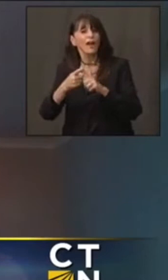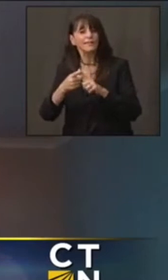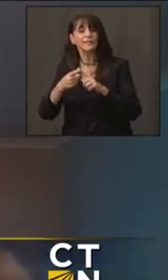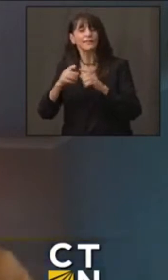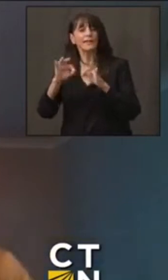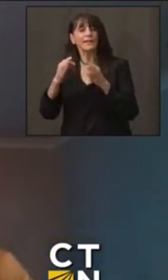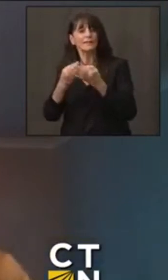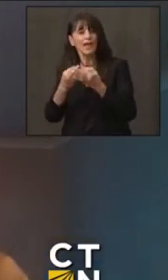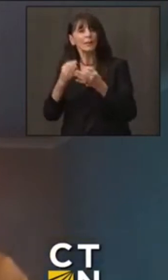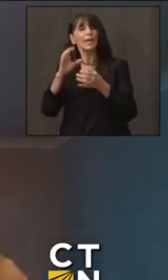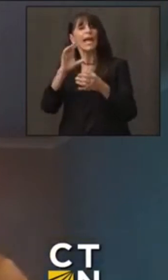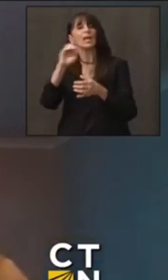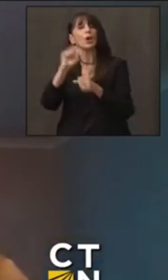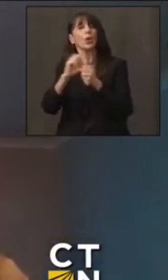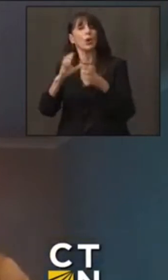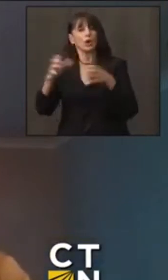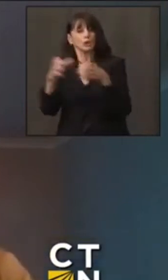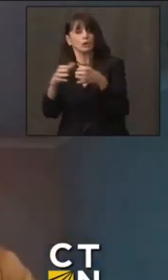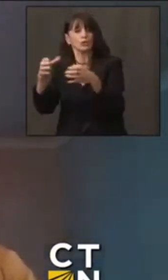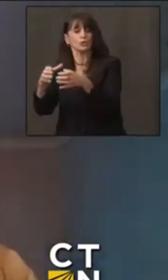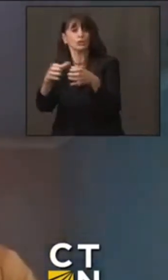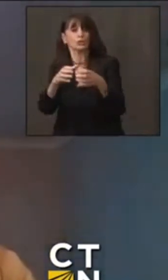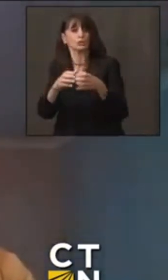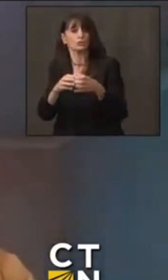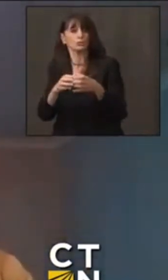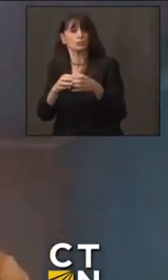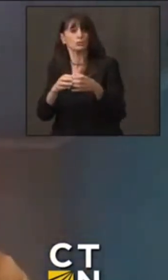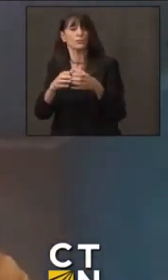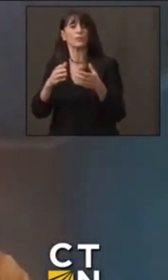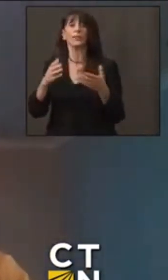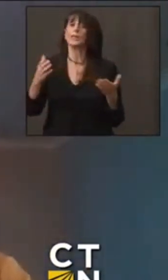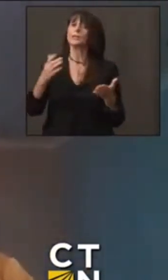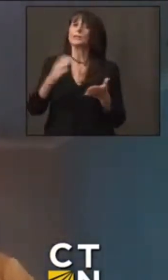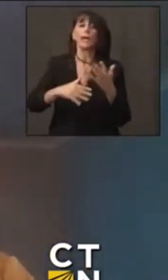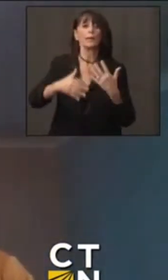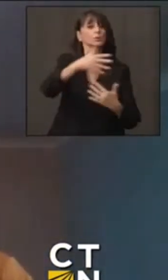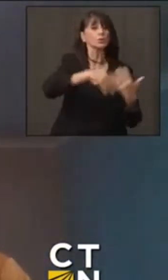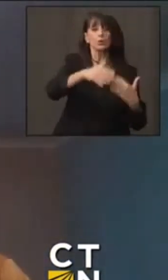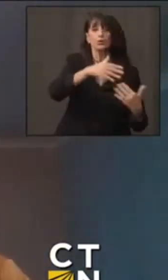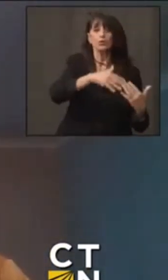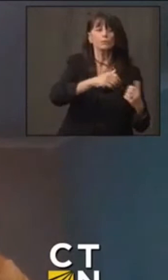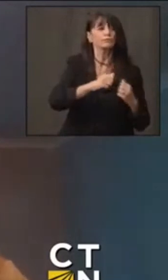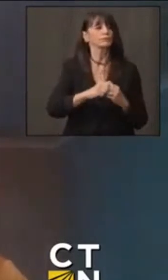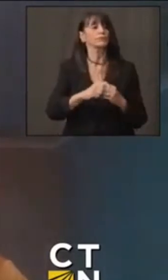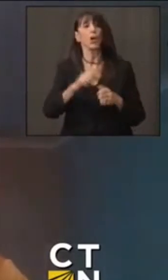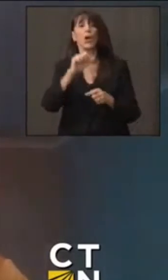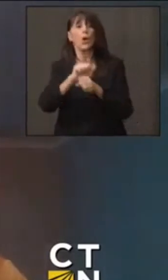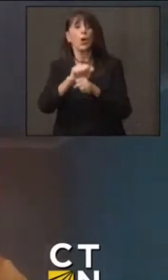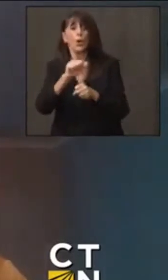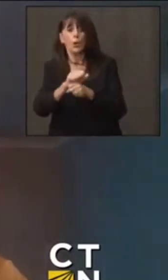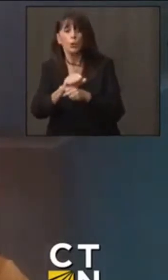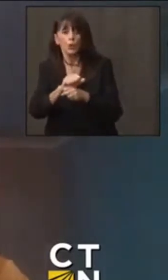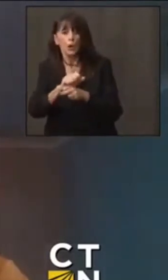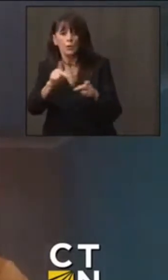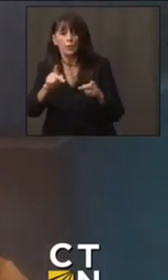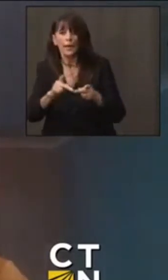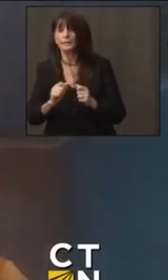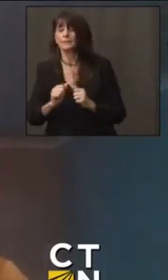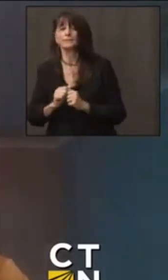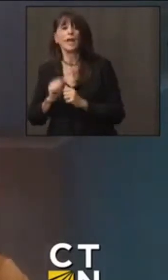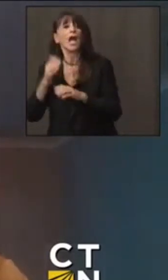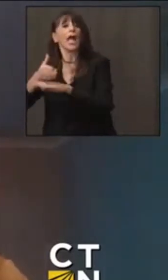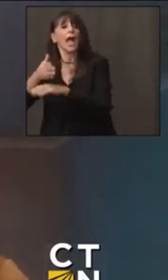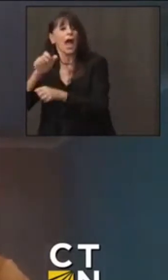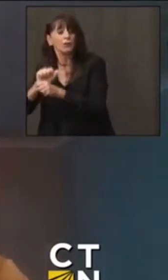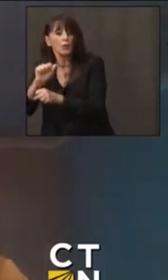and coworkers. And whether that's in a social setting at the workplace or a social setting before or after work, or